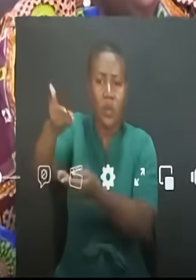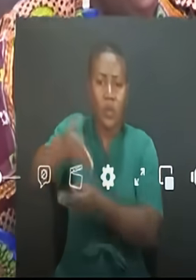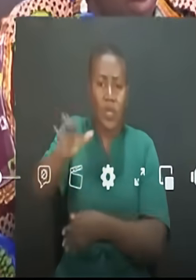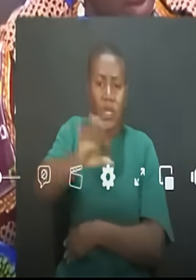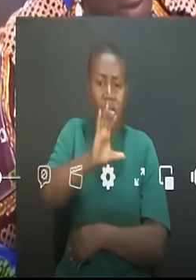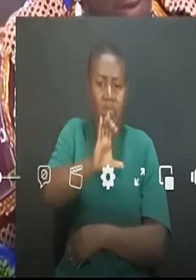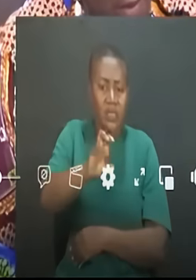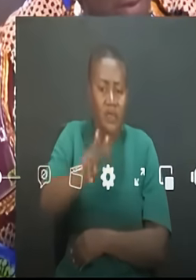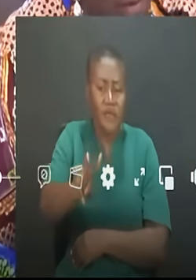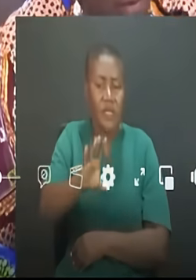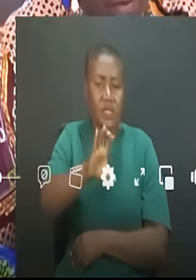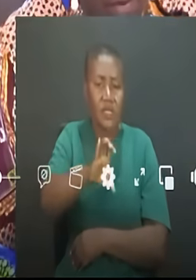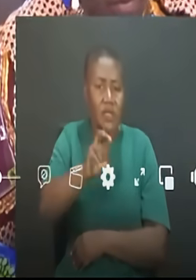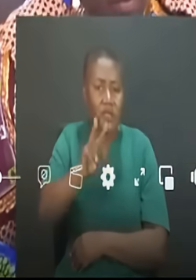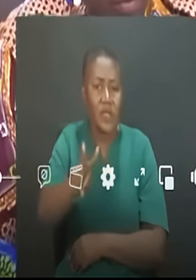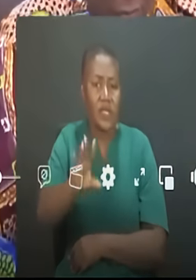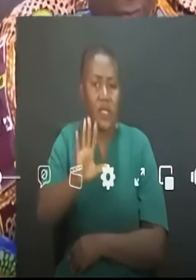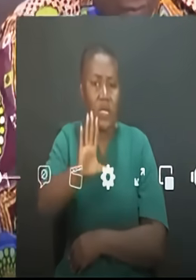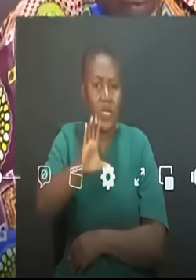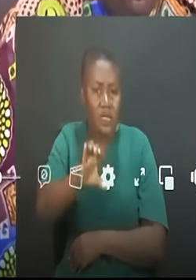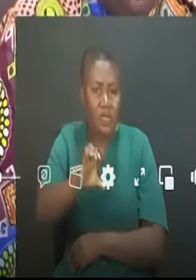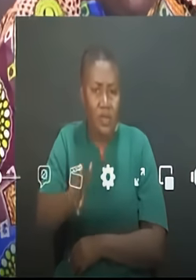They bring their CVs to you.